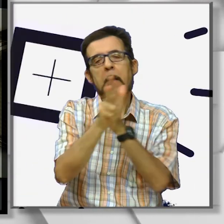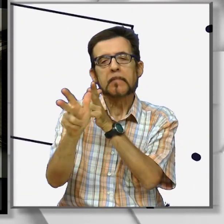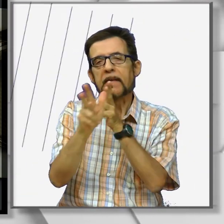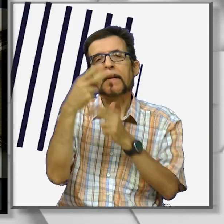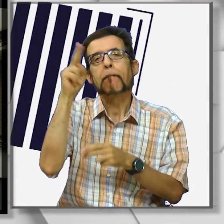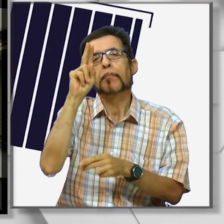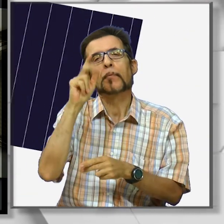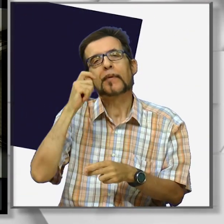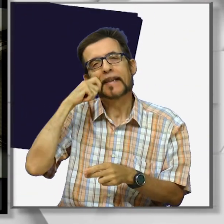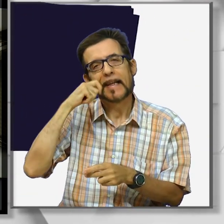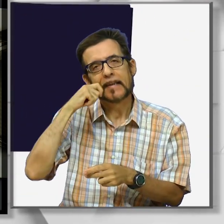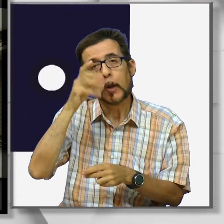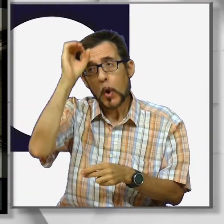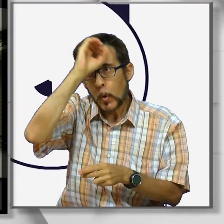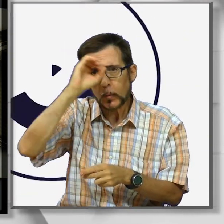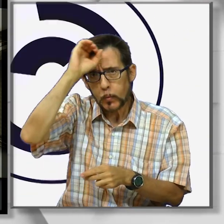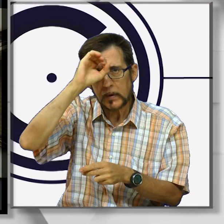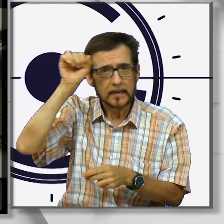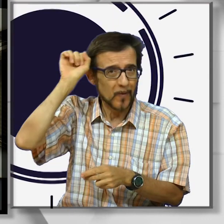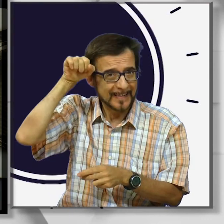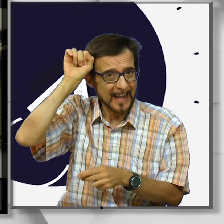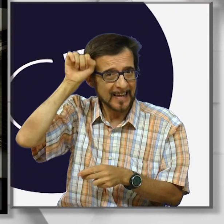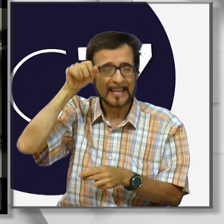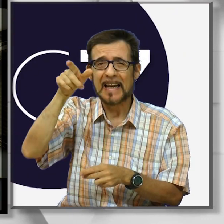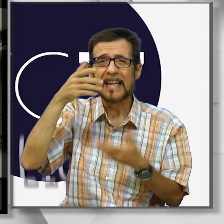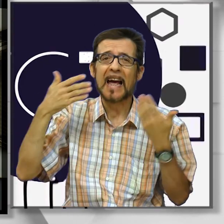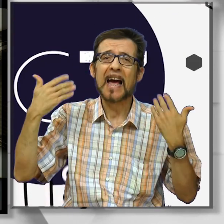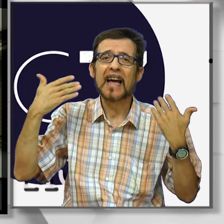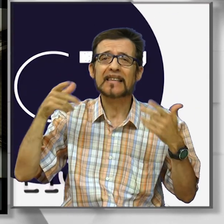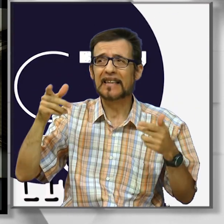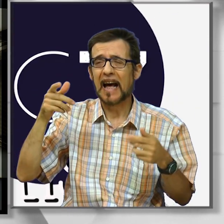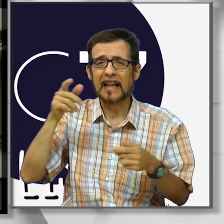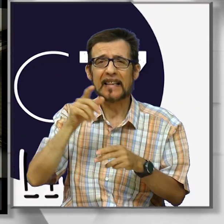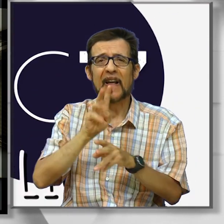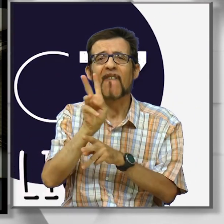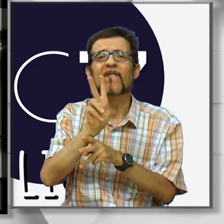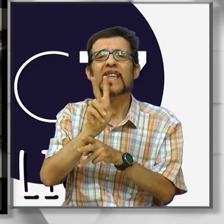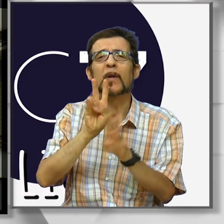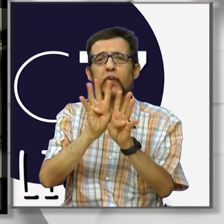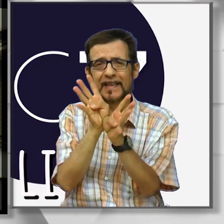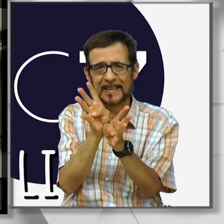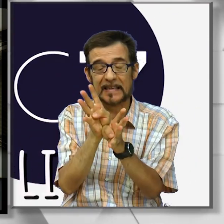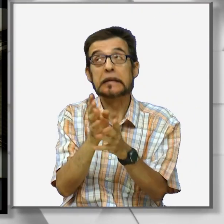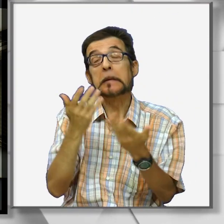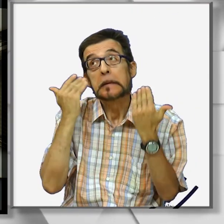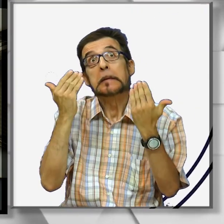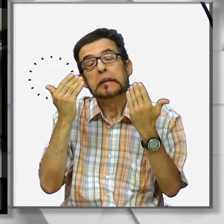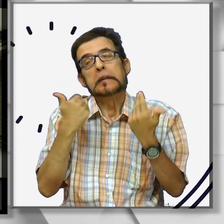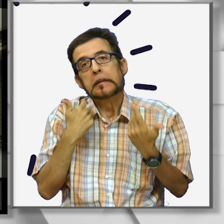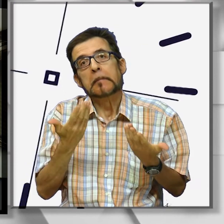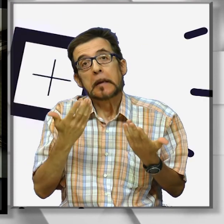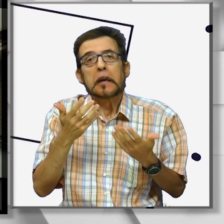services. The tourism in this the of the pandemic pandemic is going well, and we have heard it